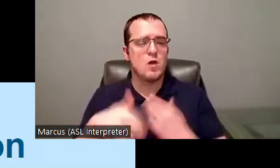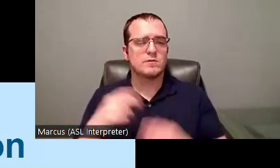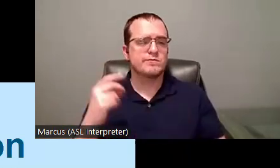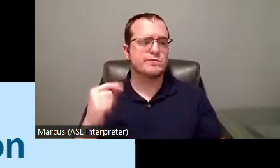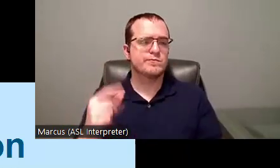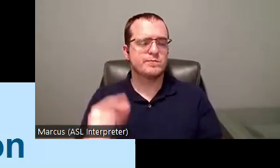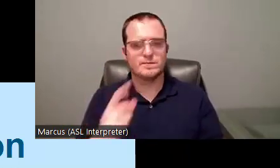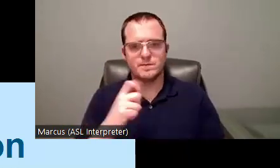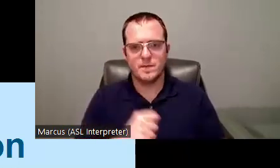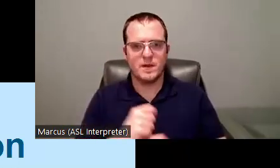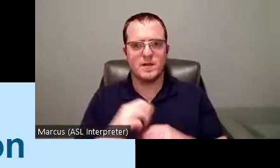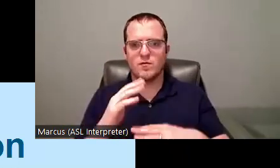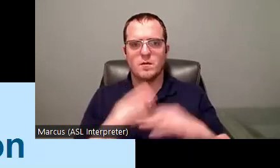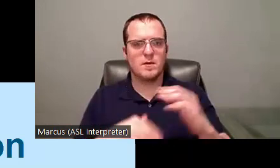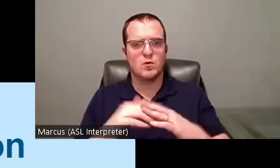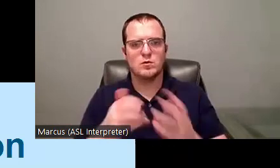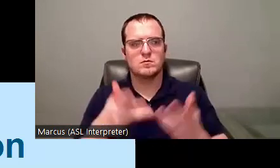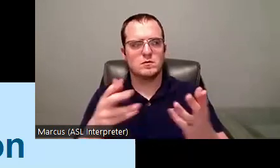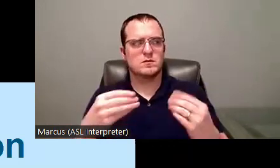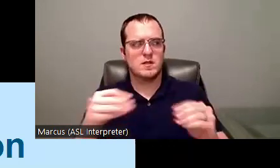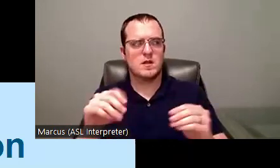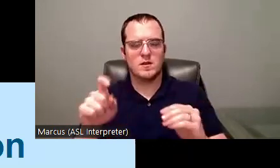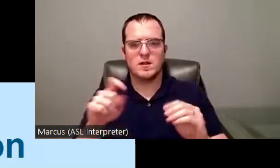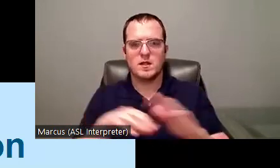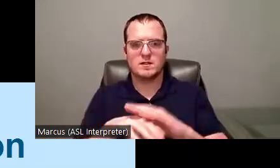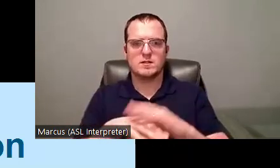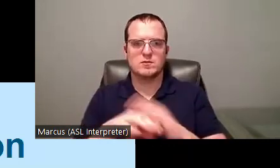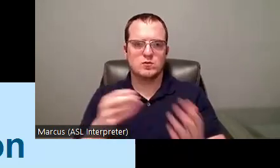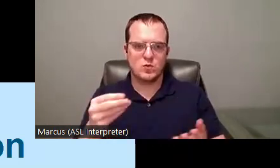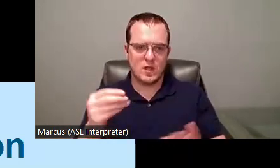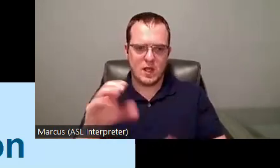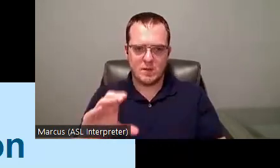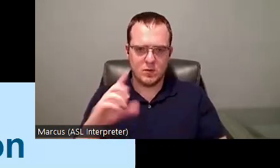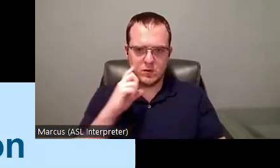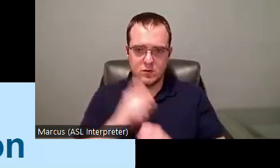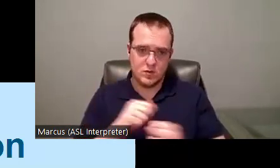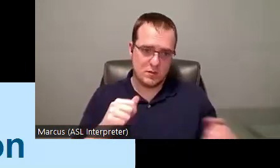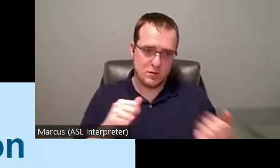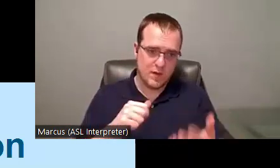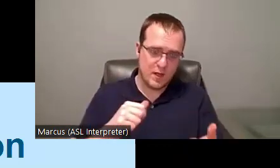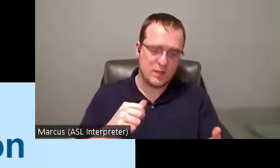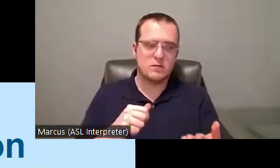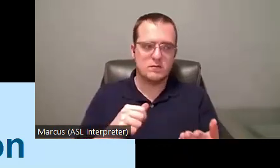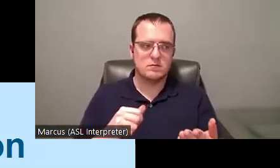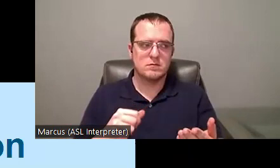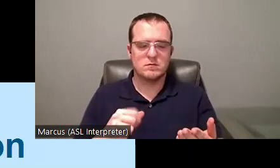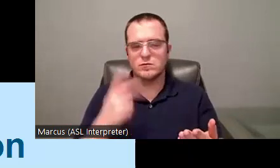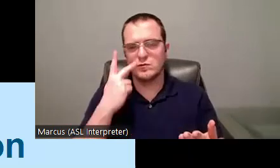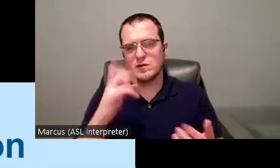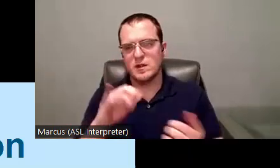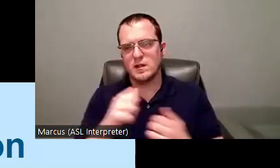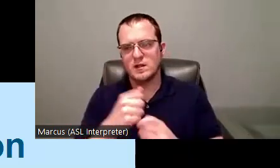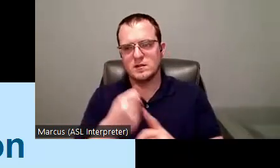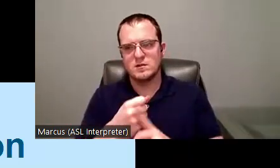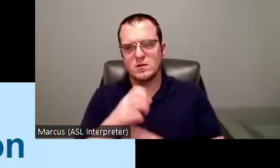building has come up for sale and they need access to capital and the preservation can provide it, I think we'd look at that as almost its own scope. And